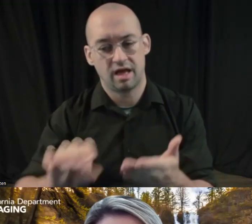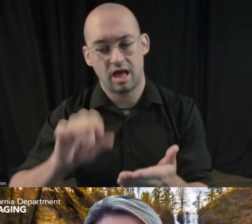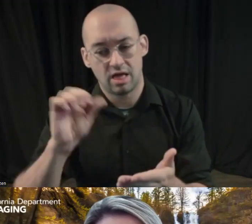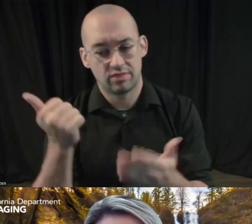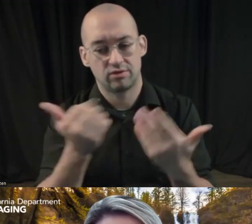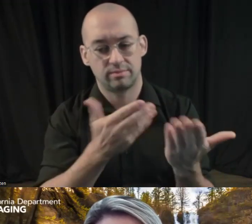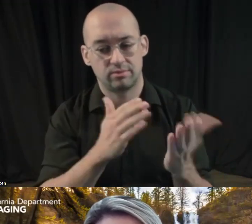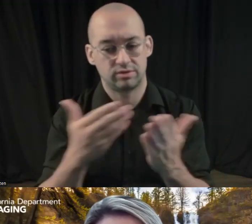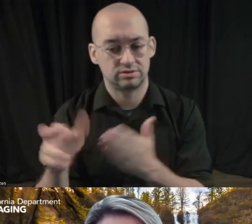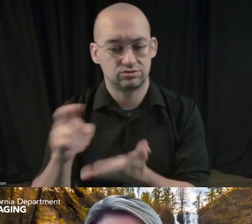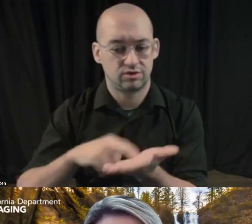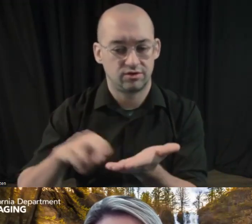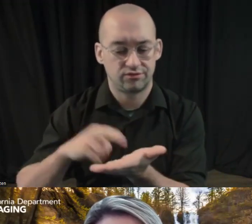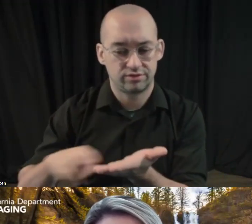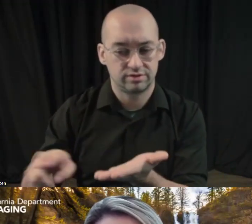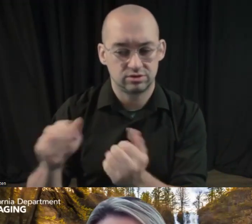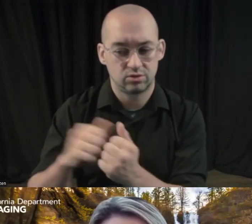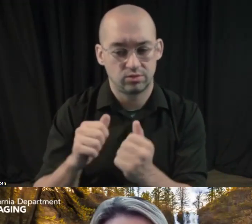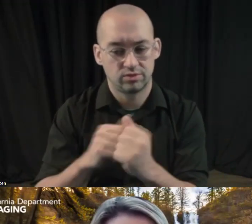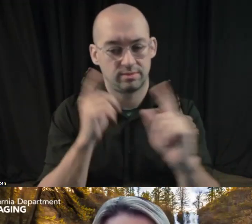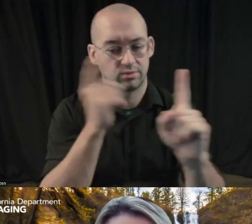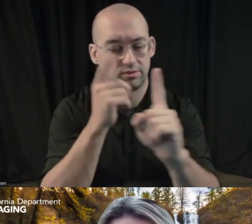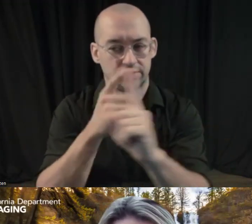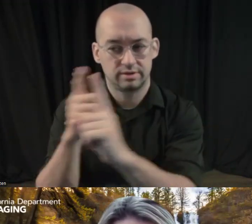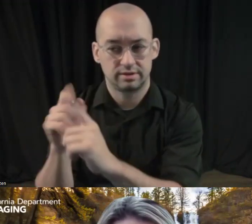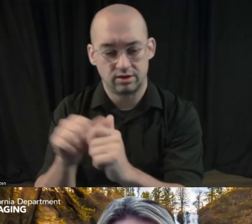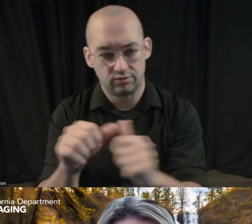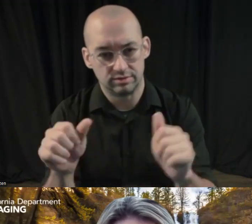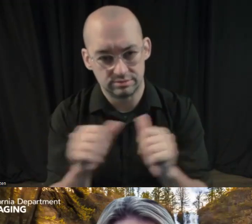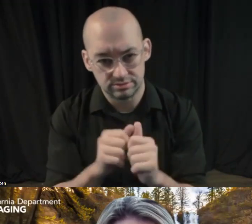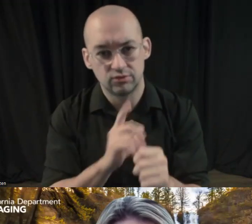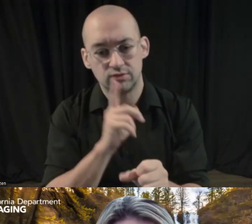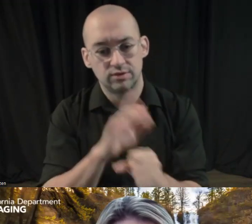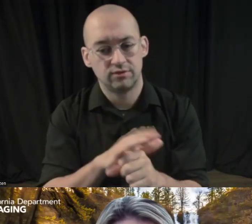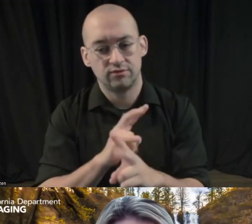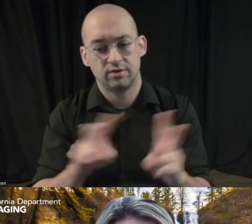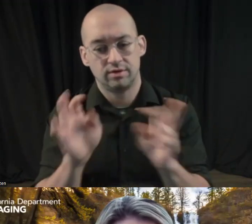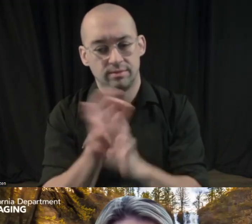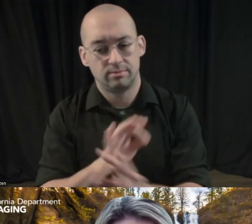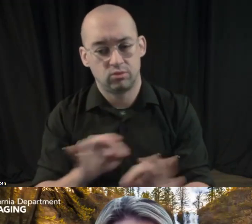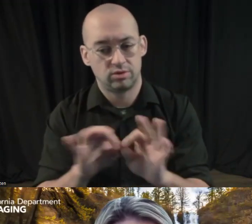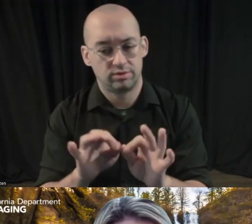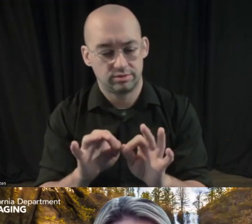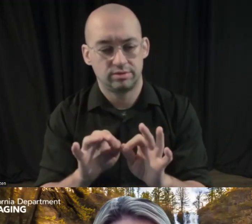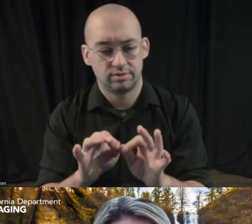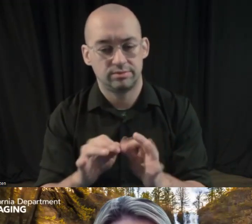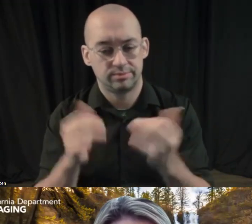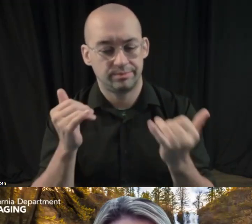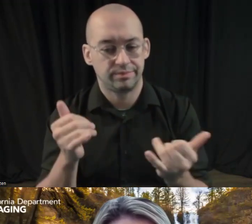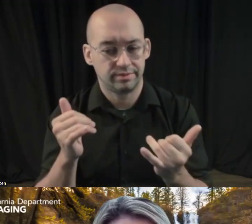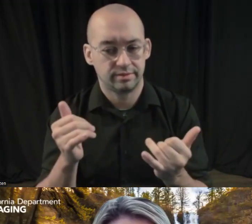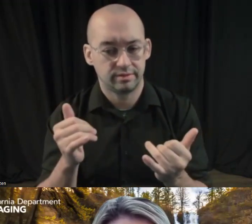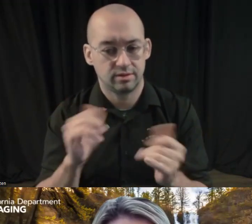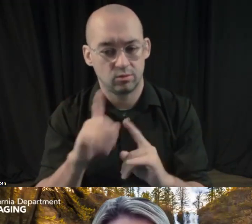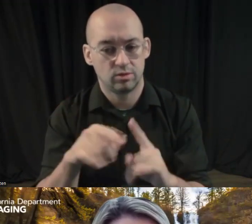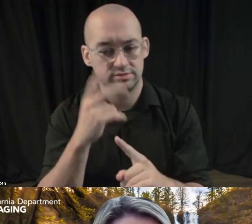reference in relation to the priority areas, but certainly a very important one, especially today when we see so much